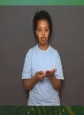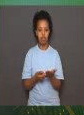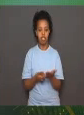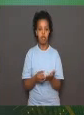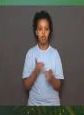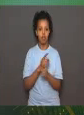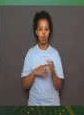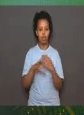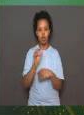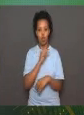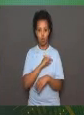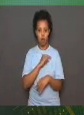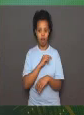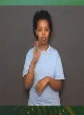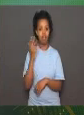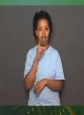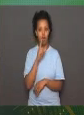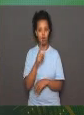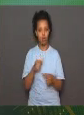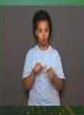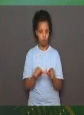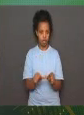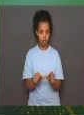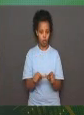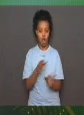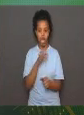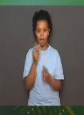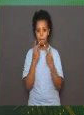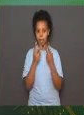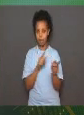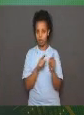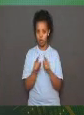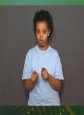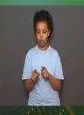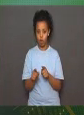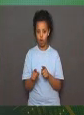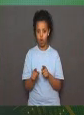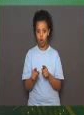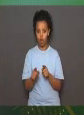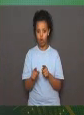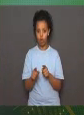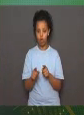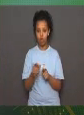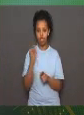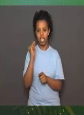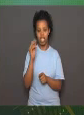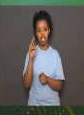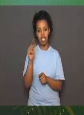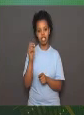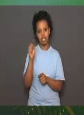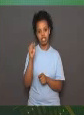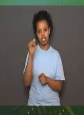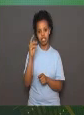innate behaviors. We will look at instincts, and we will learn about